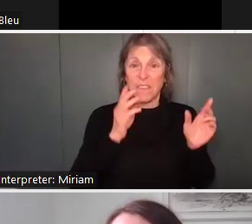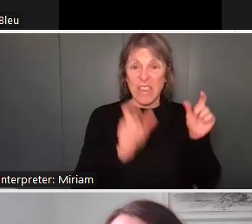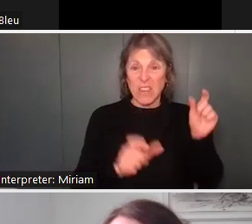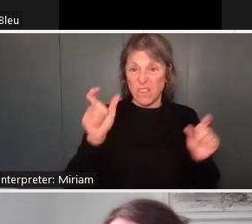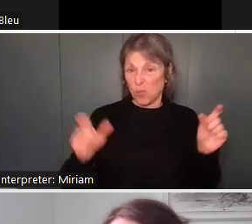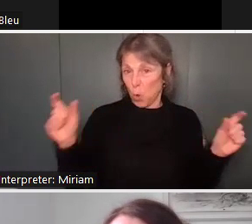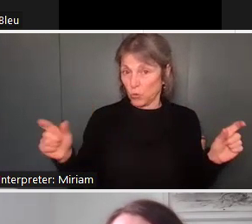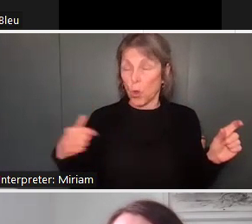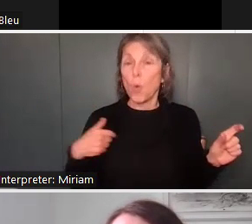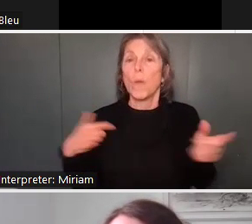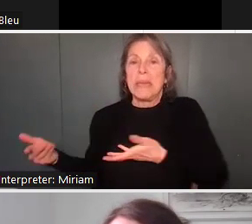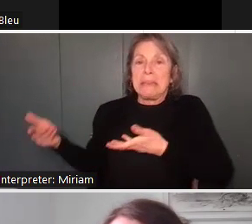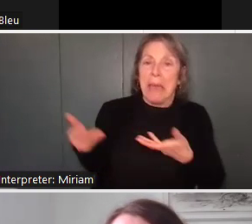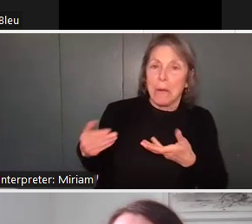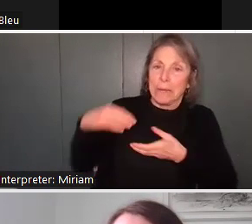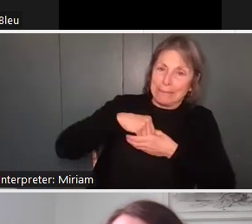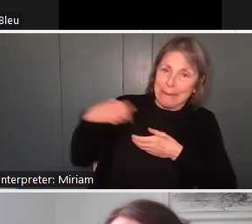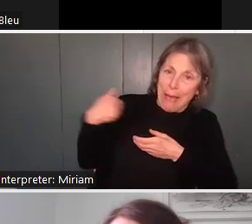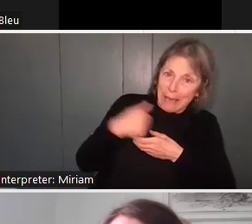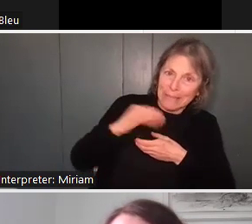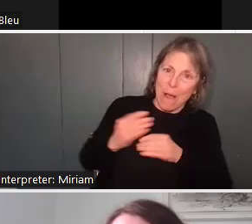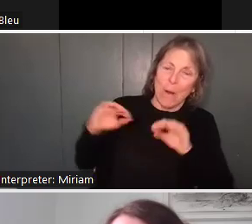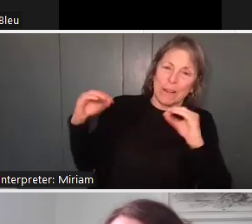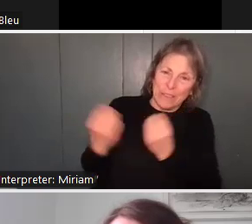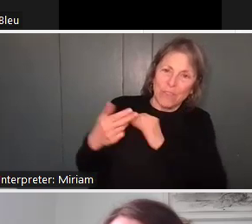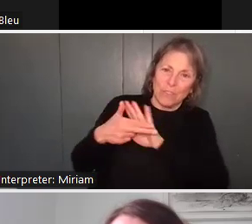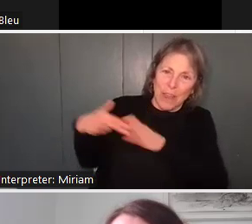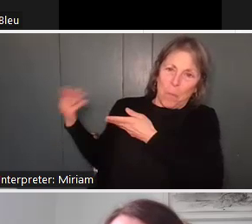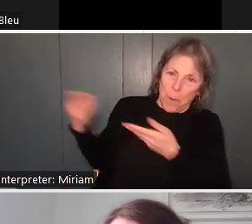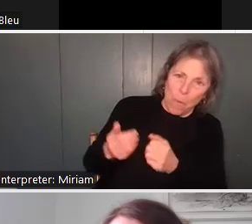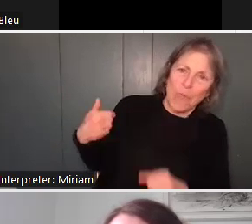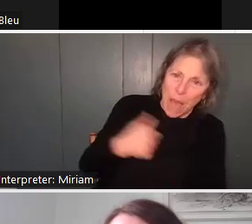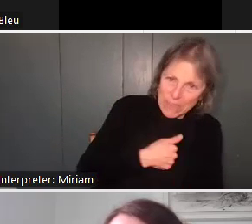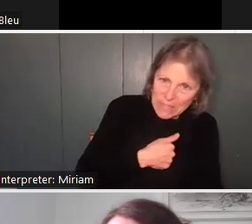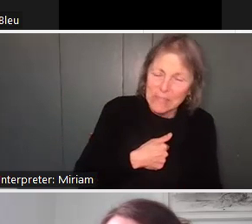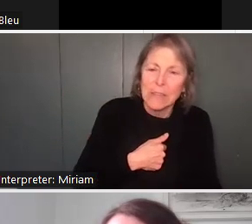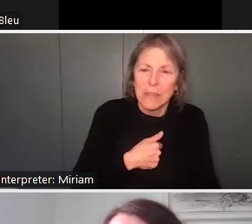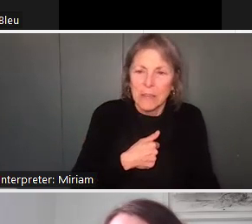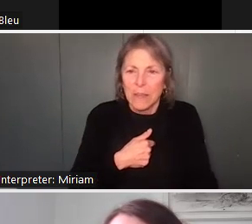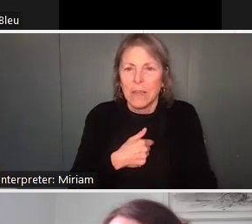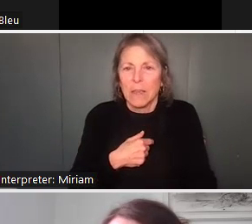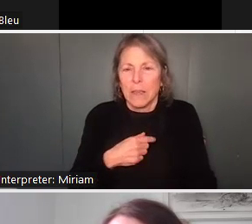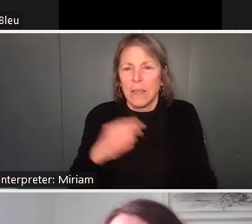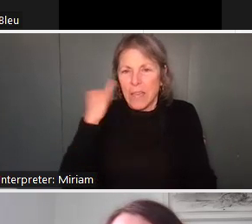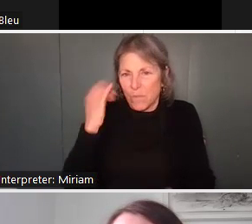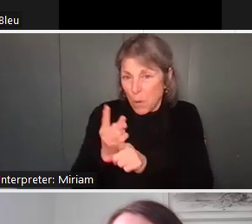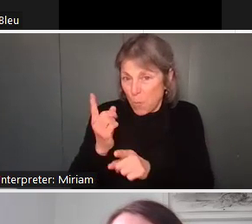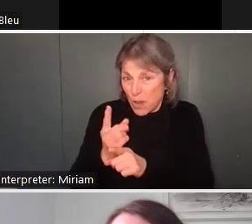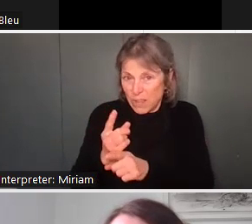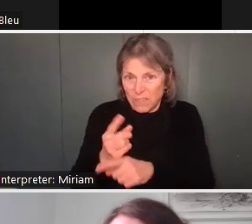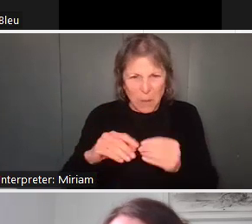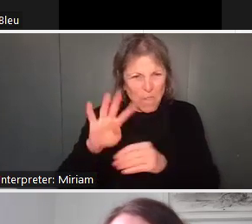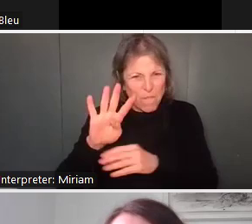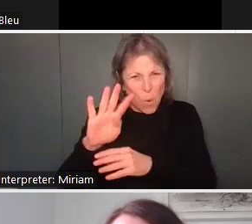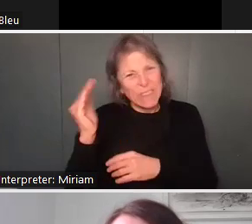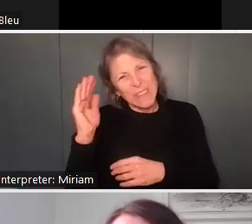individuals, and we carry with us our organizational titles as appropriate. So for number 4, that seems